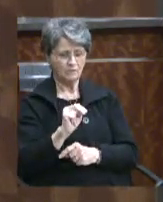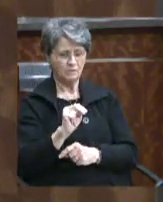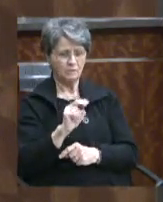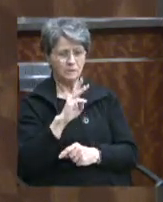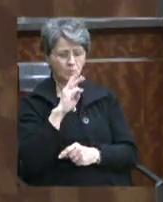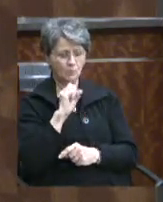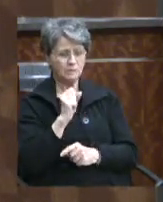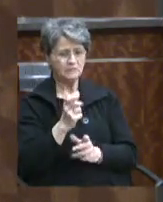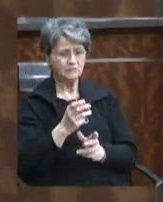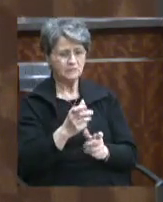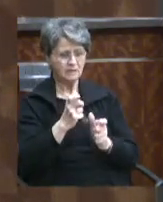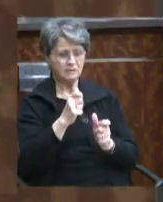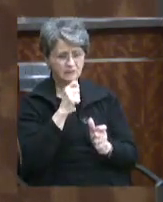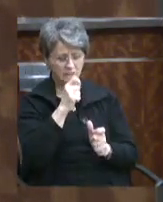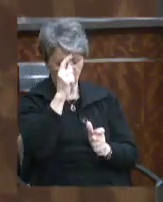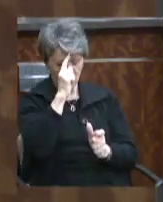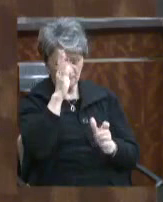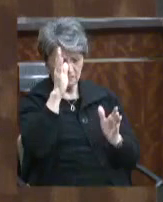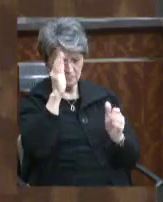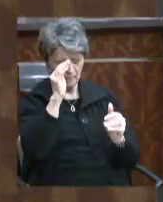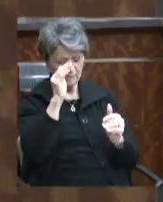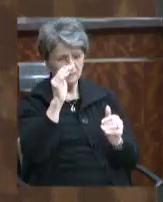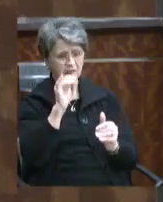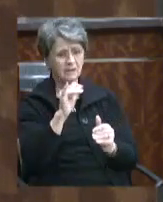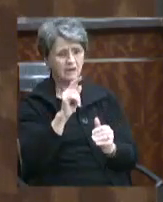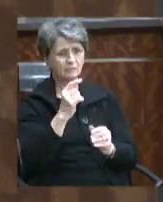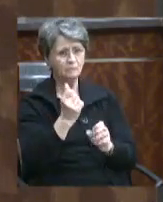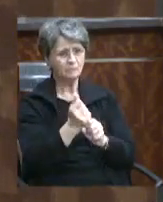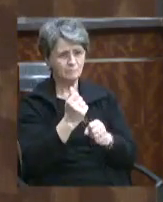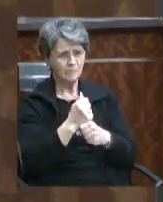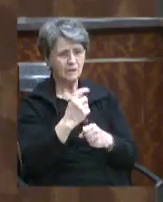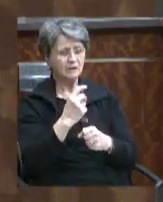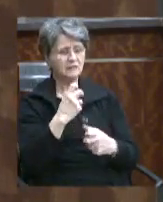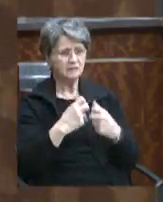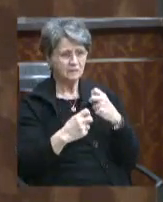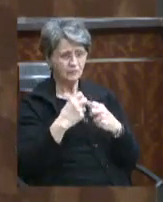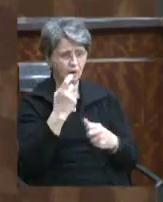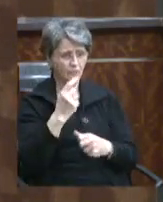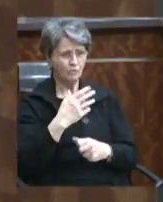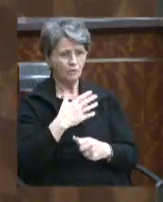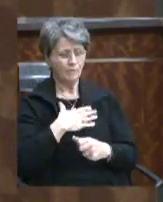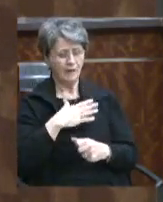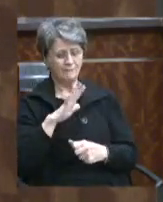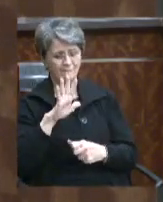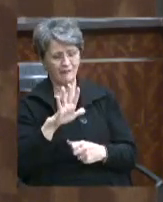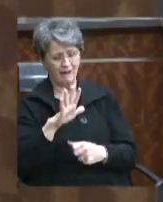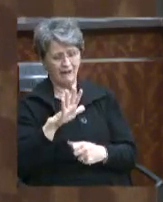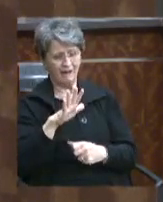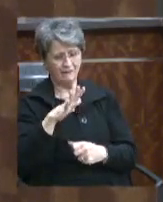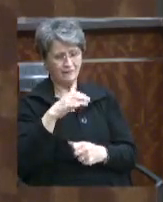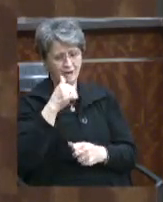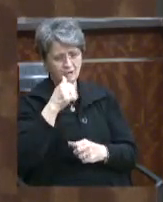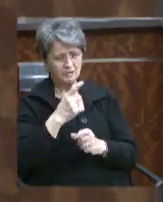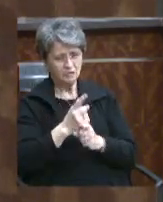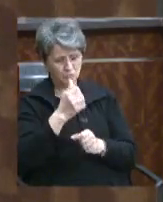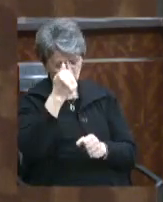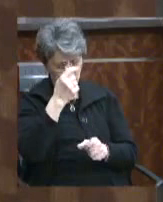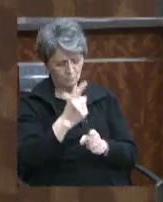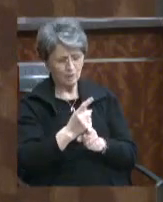and only made it more difficult for my 5 brothers and sisters and myself. Again, thank you for